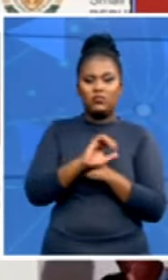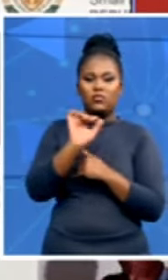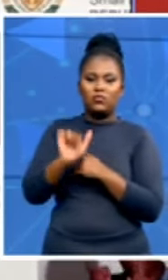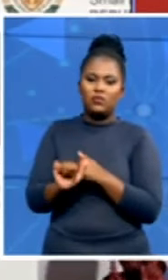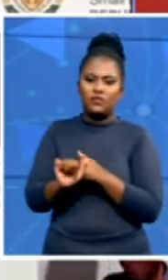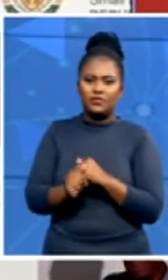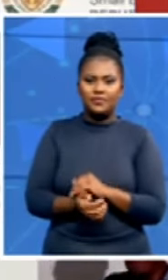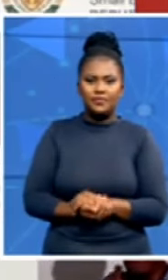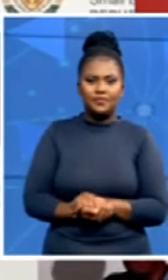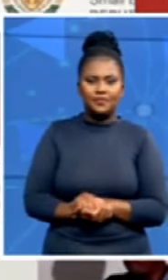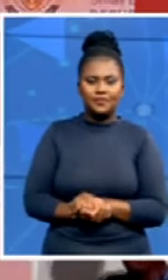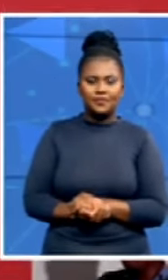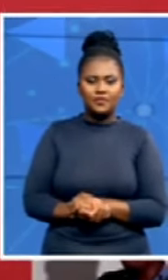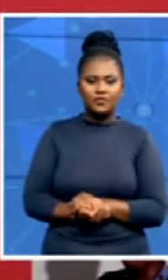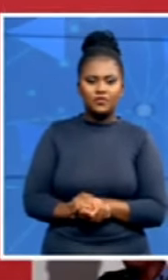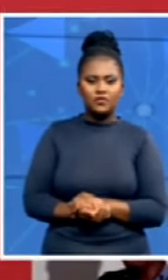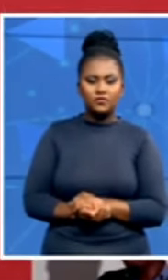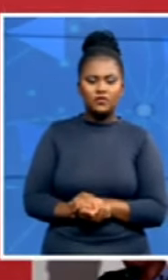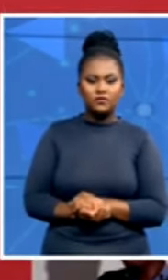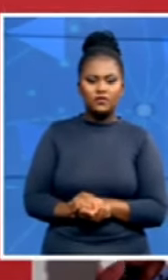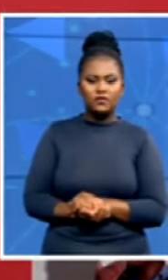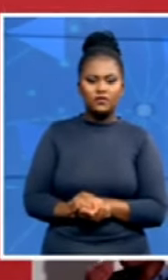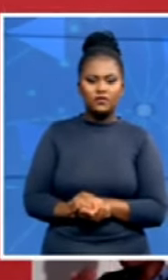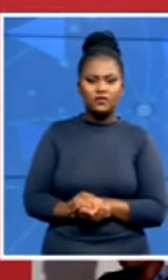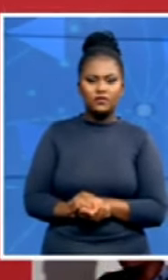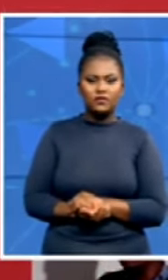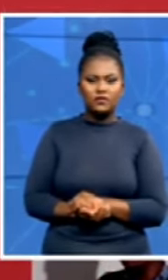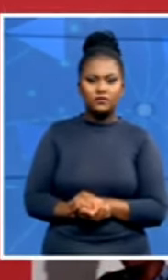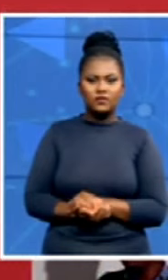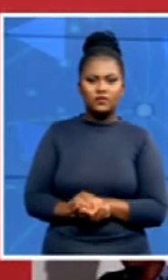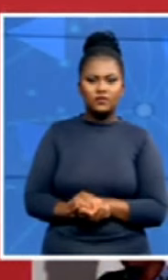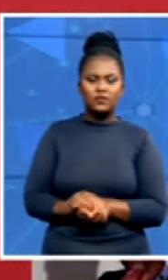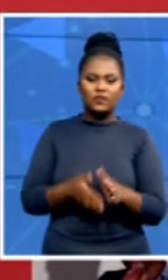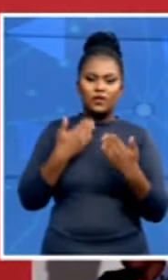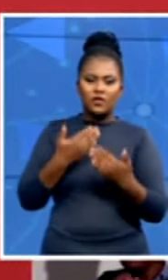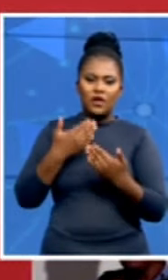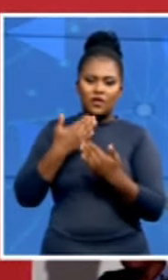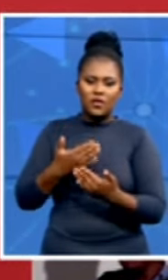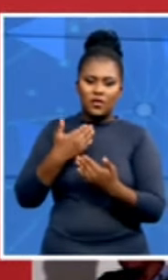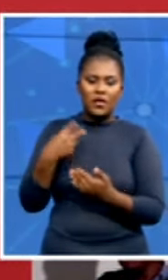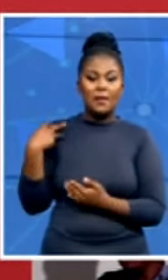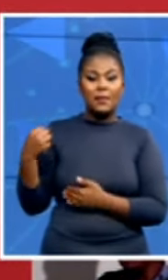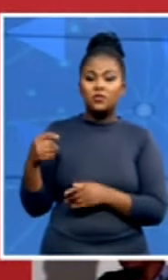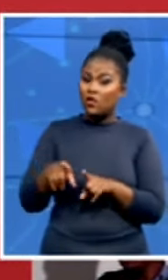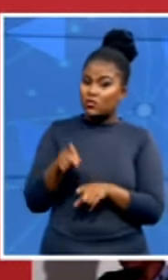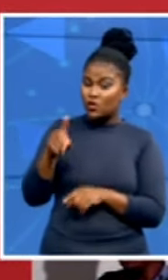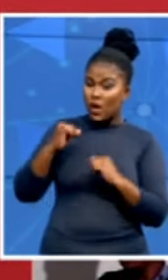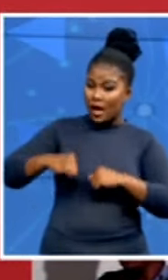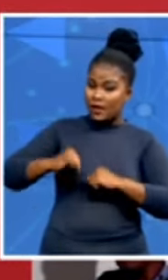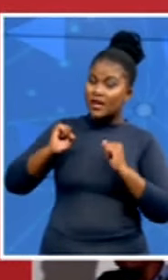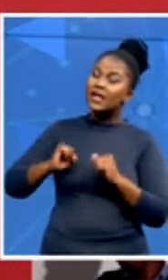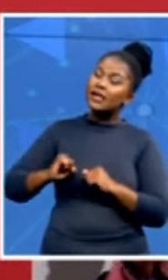people that we lead. Thank you, Minister. Would you also agree that extreme